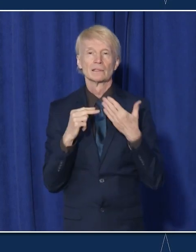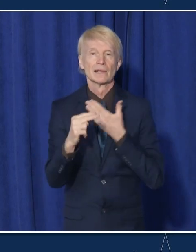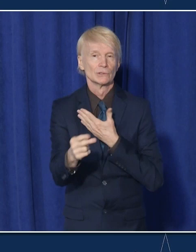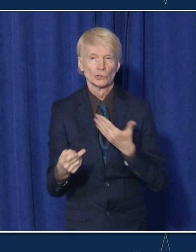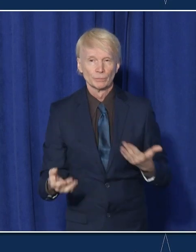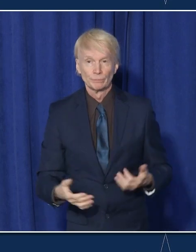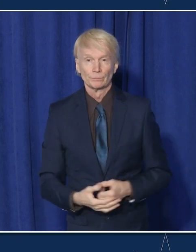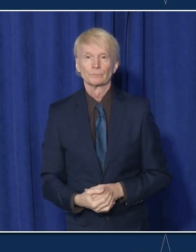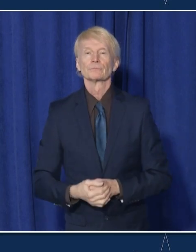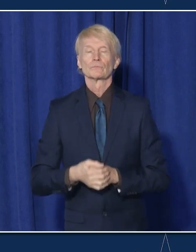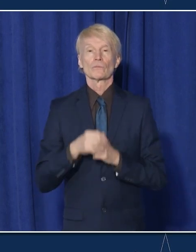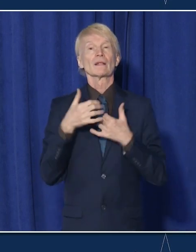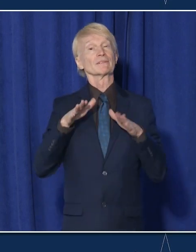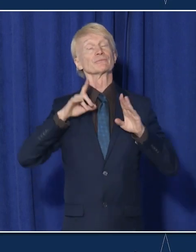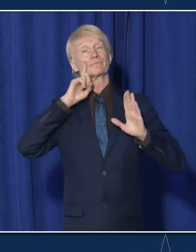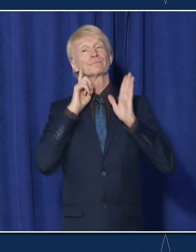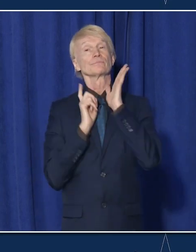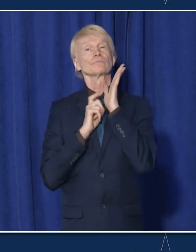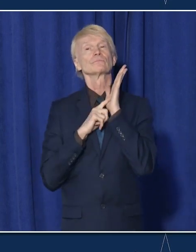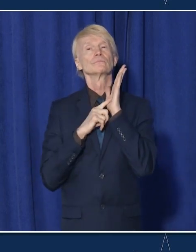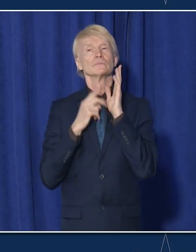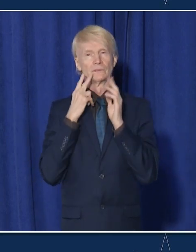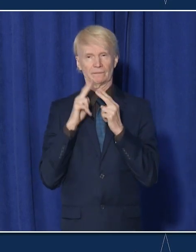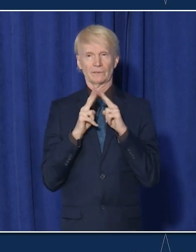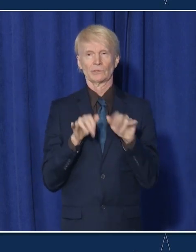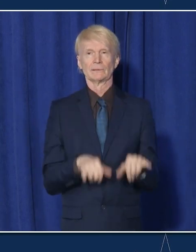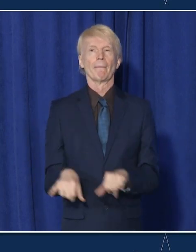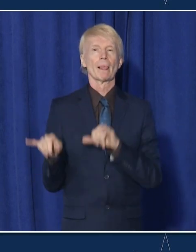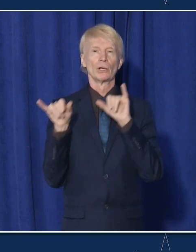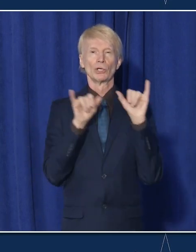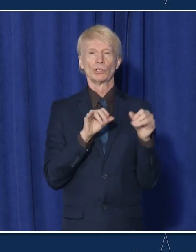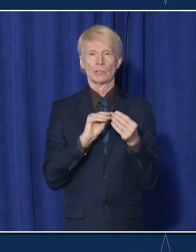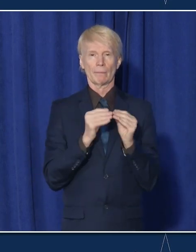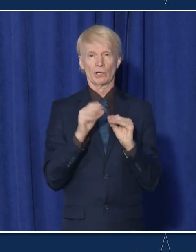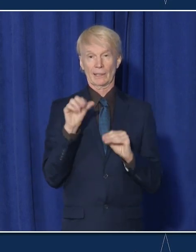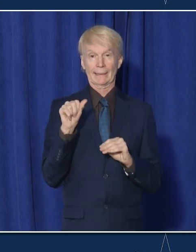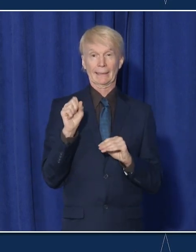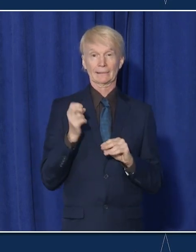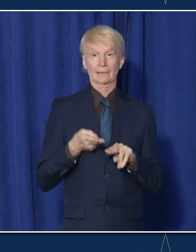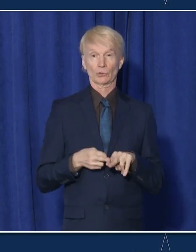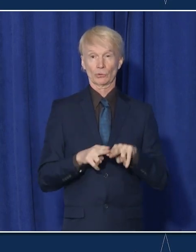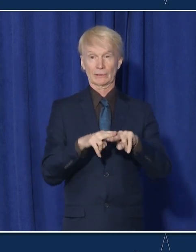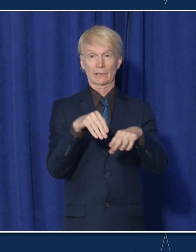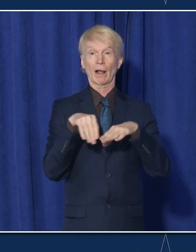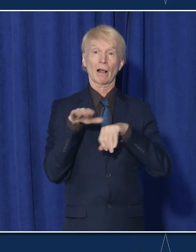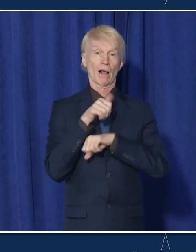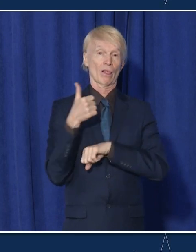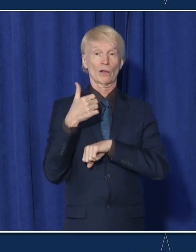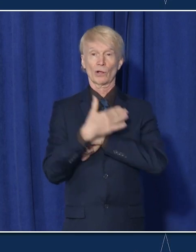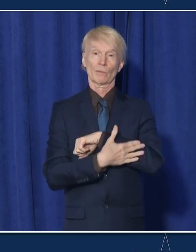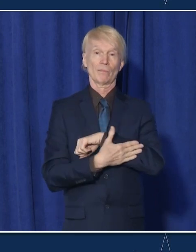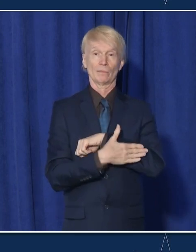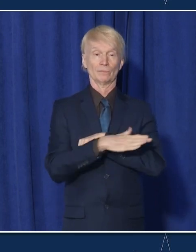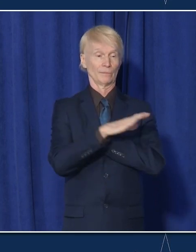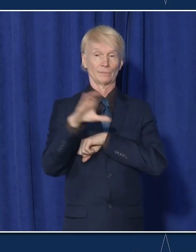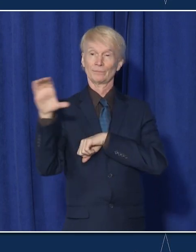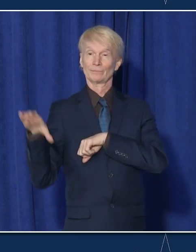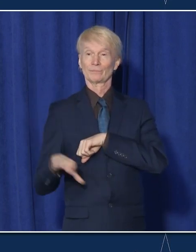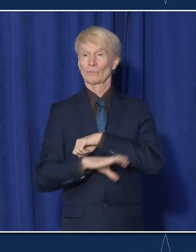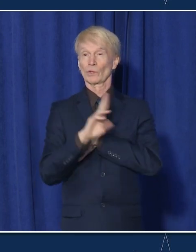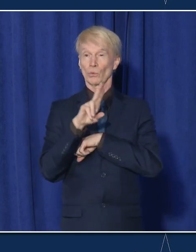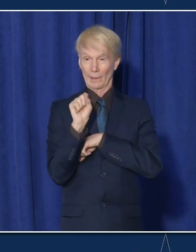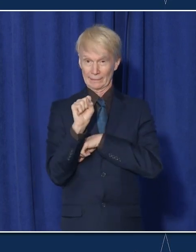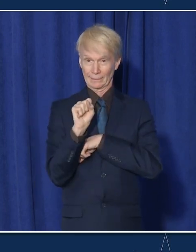And as I noted, we are seeing very similar case increases in other parts of the U.S. These are some of the states that are